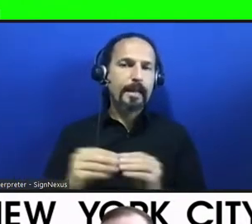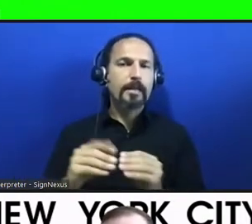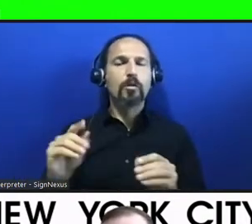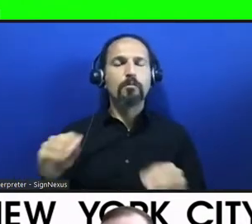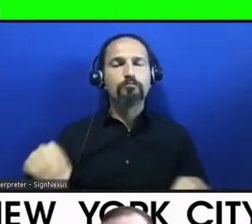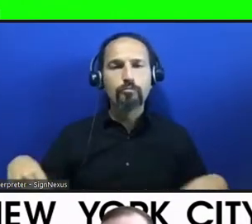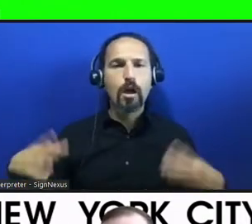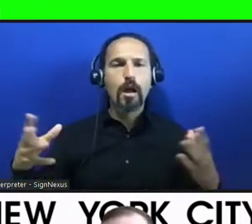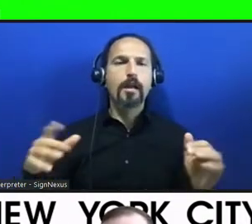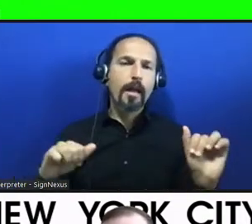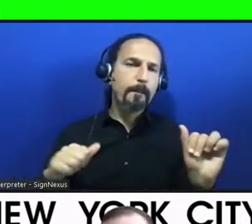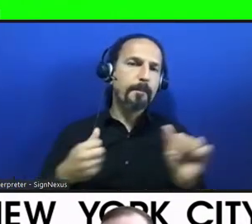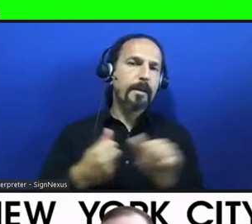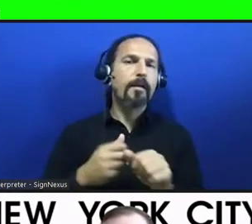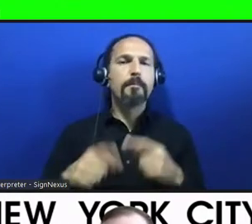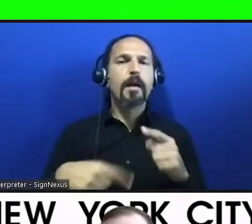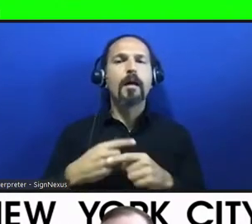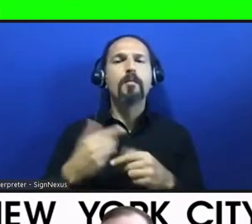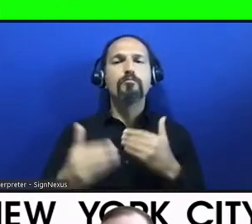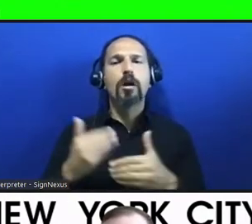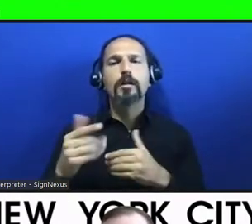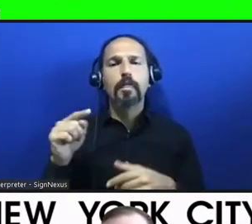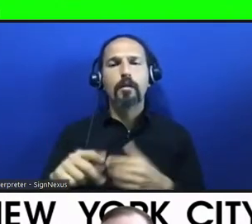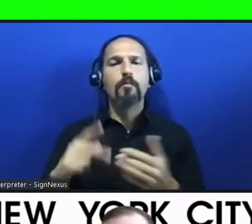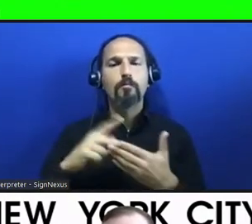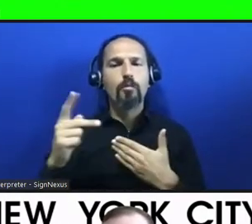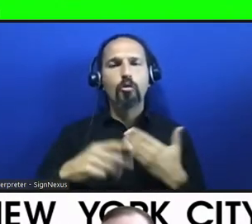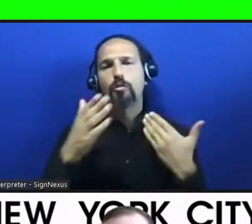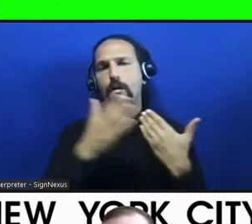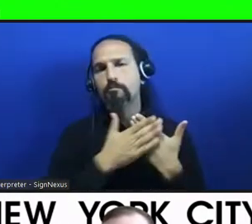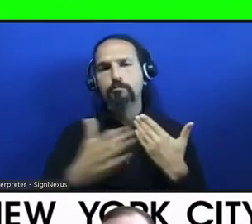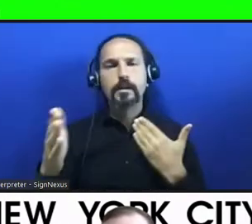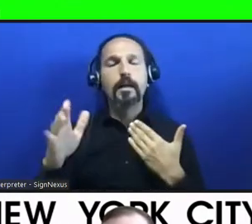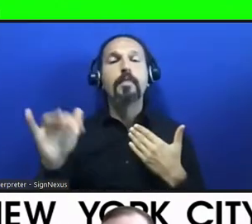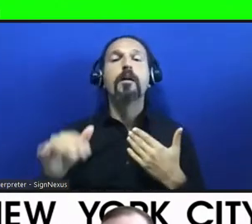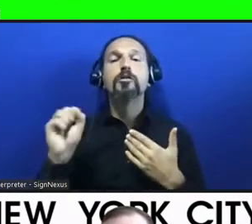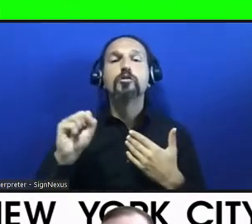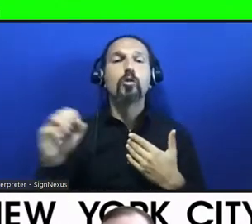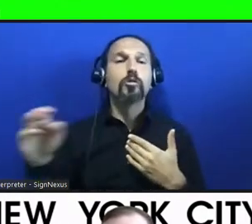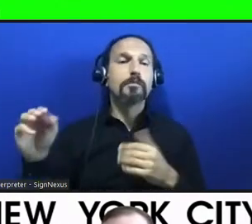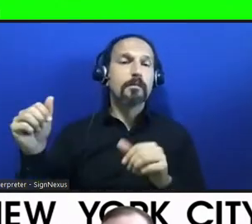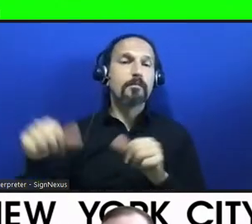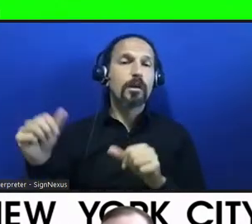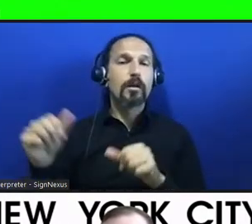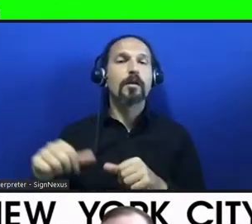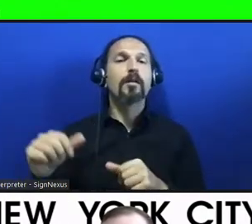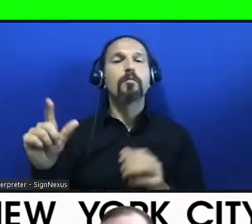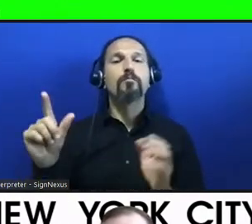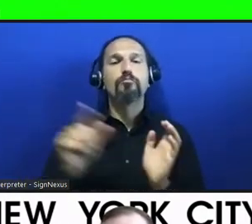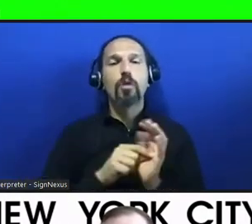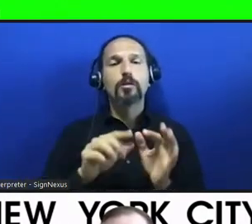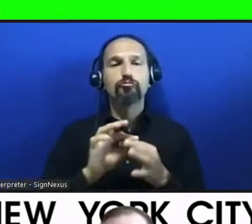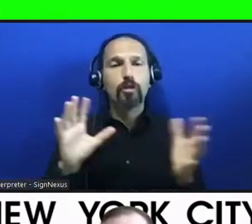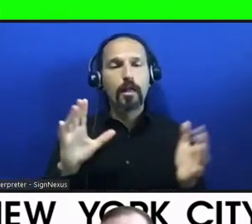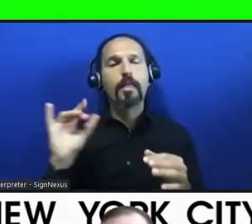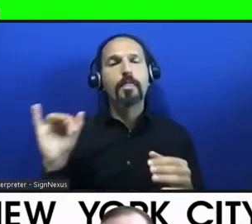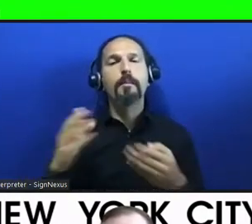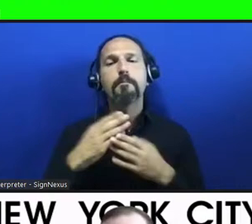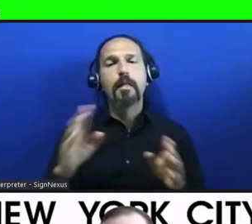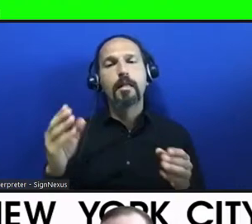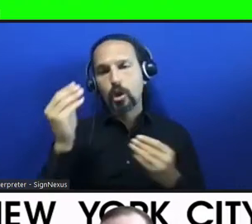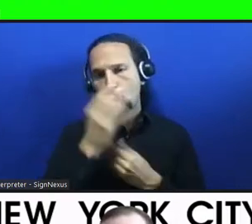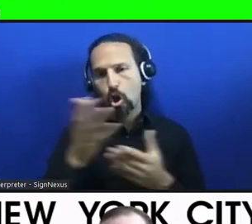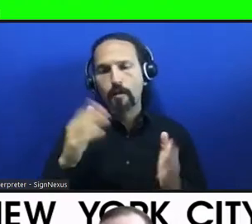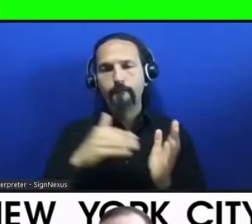provide updates regarding the progress of the program in the year ahead social media posts press releases and Public Notices should be